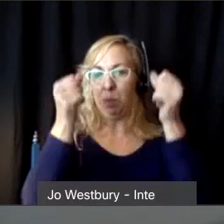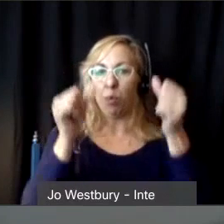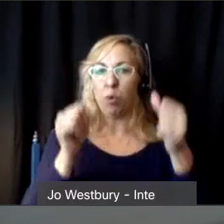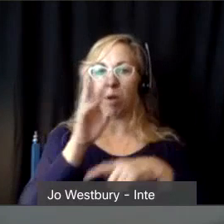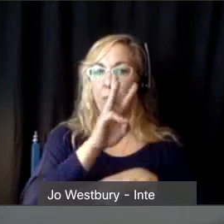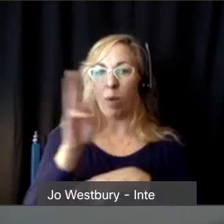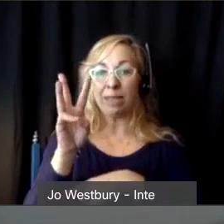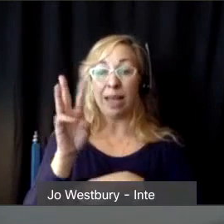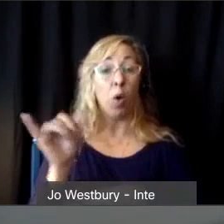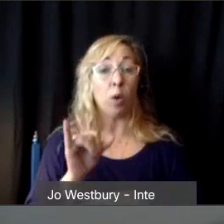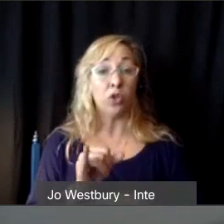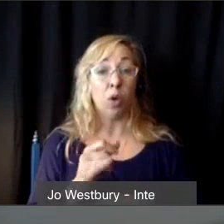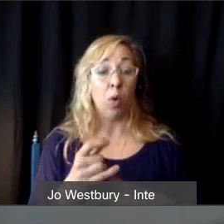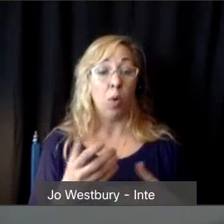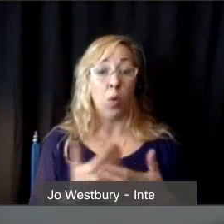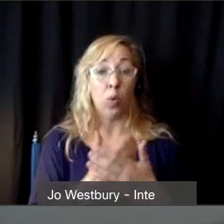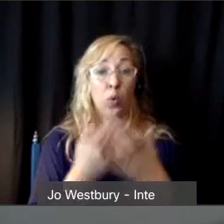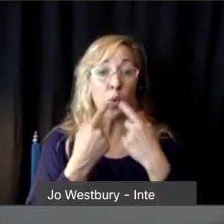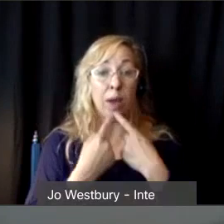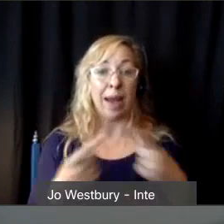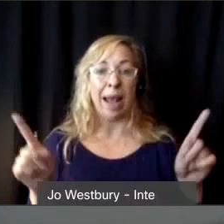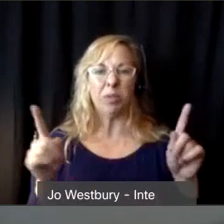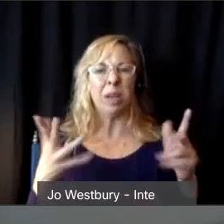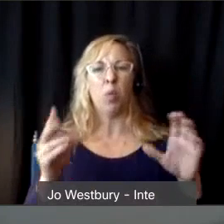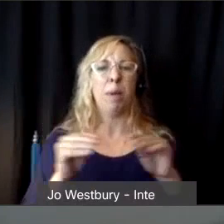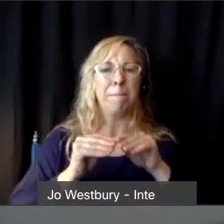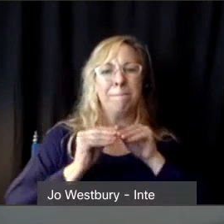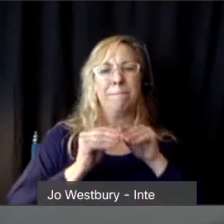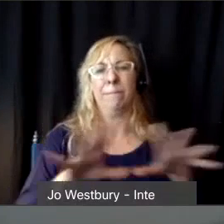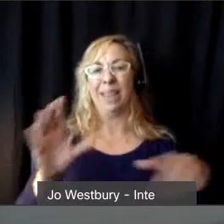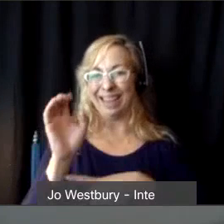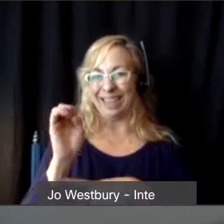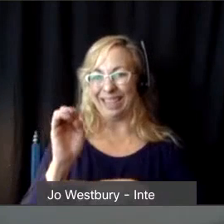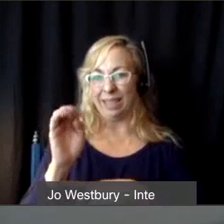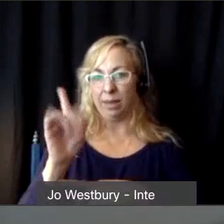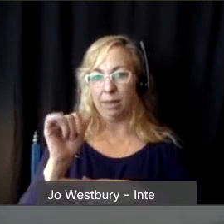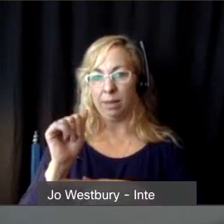well as an announcement went out through our e-blast. So folks should have